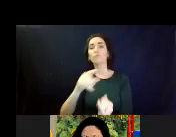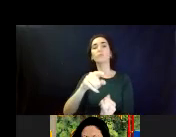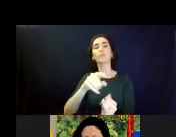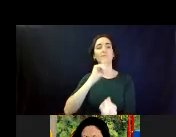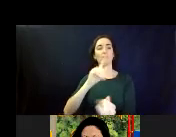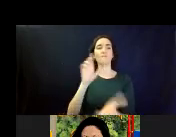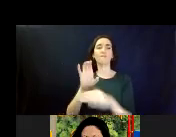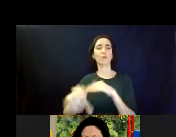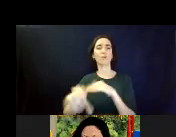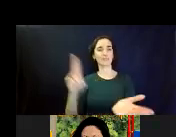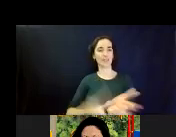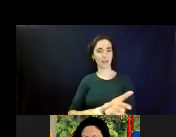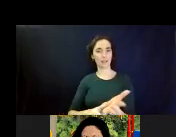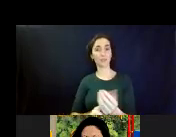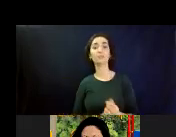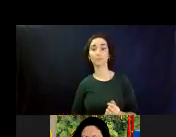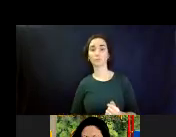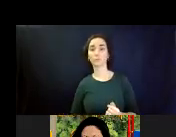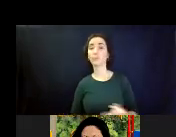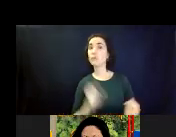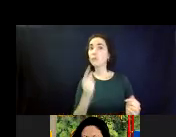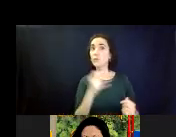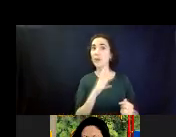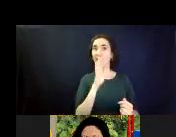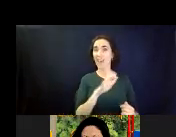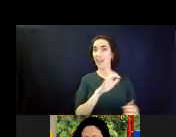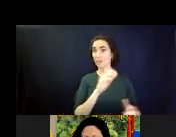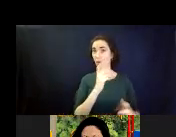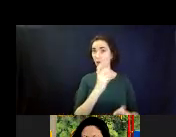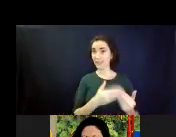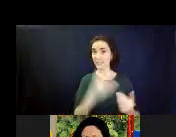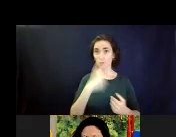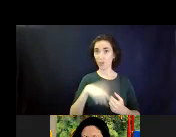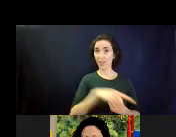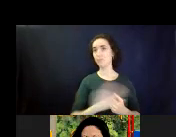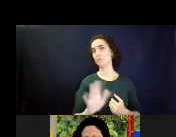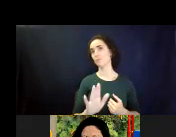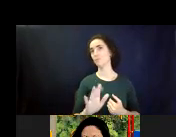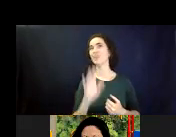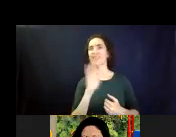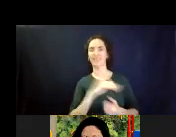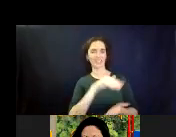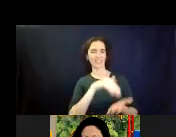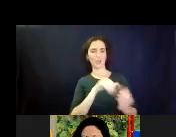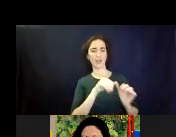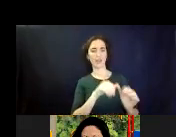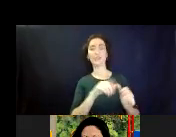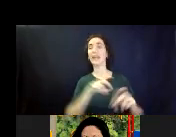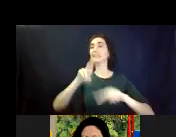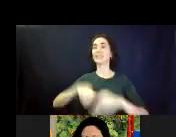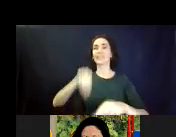easy for the protesters by any stretch. The longest sit-in lasted 28